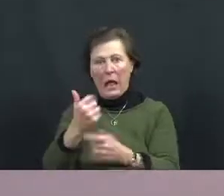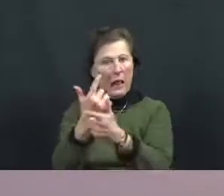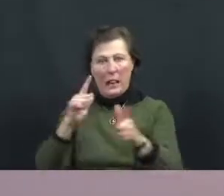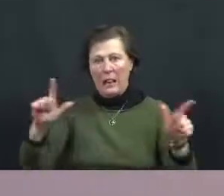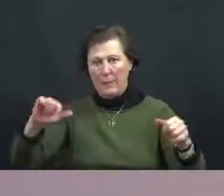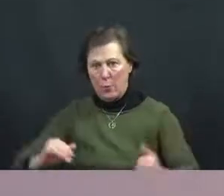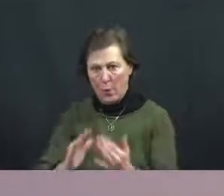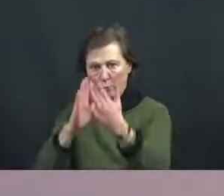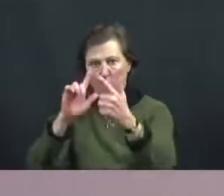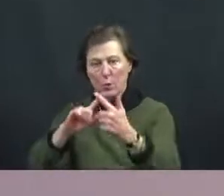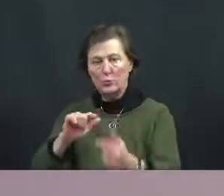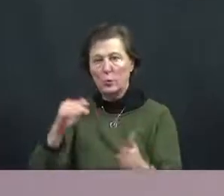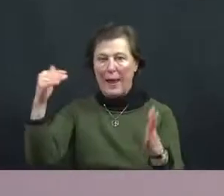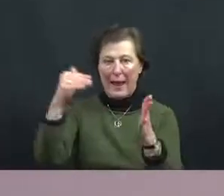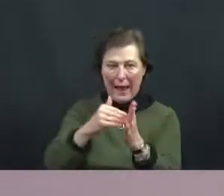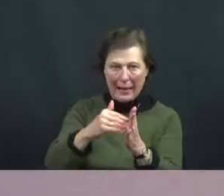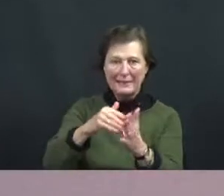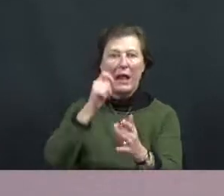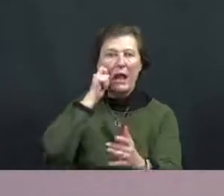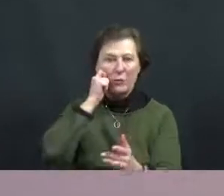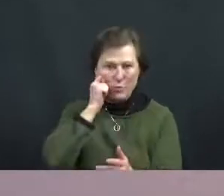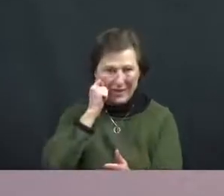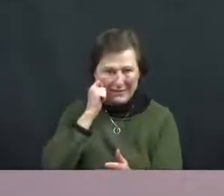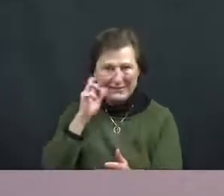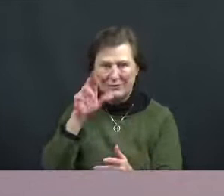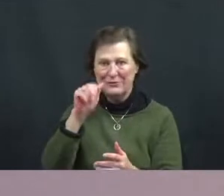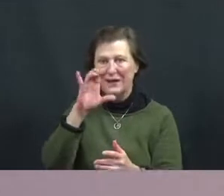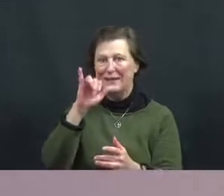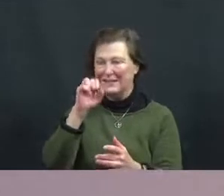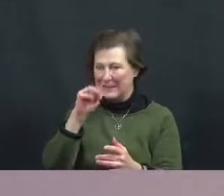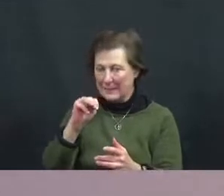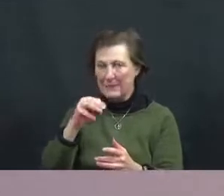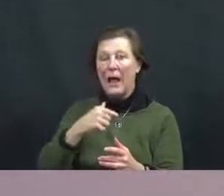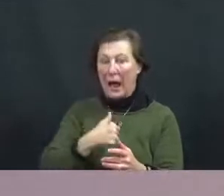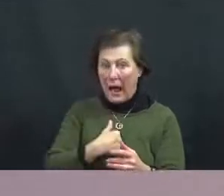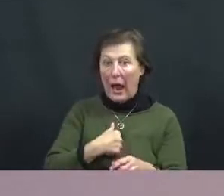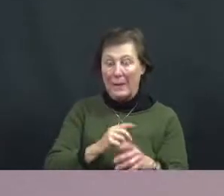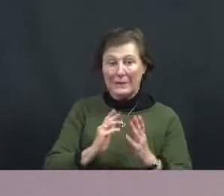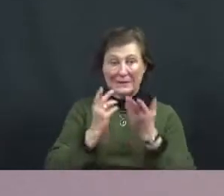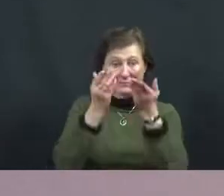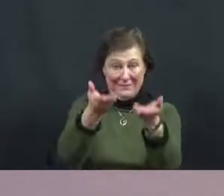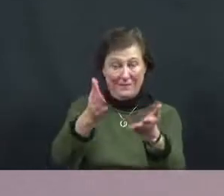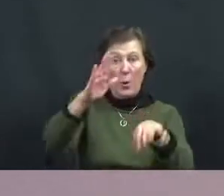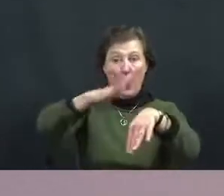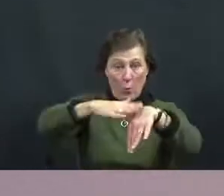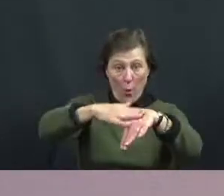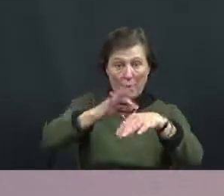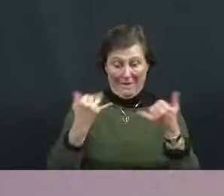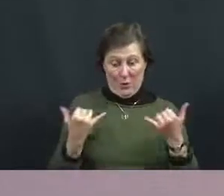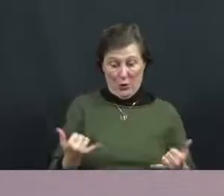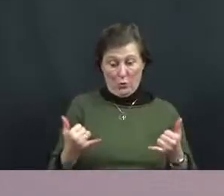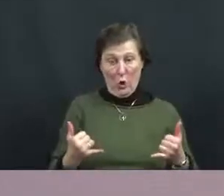to anti-racism, so am I issuing a warning about the current direction our